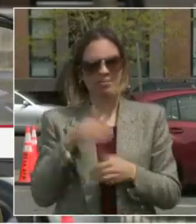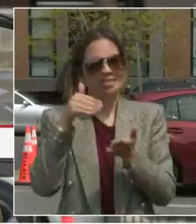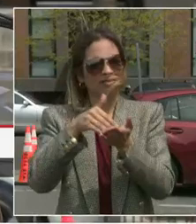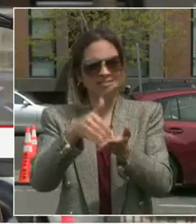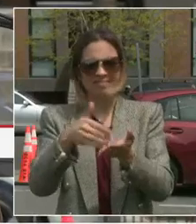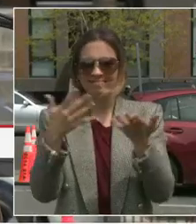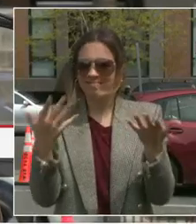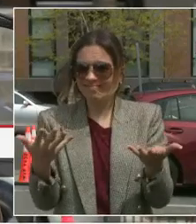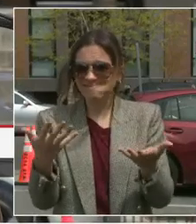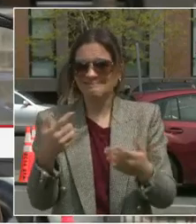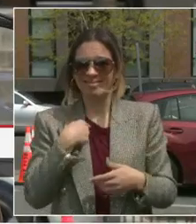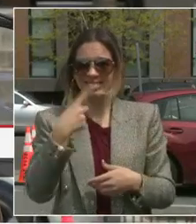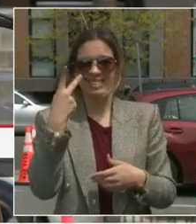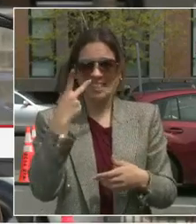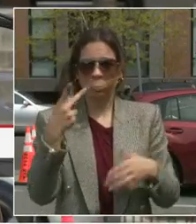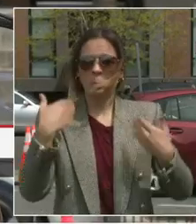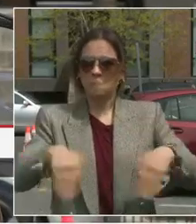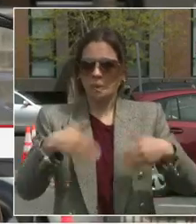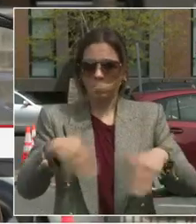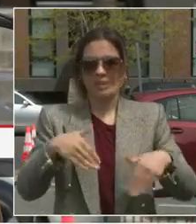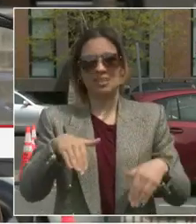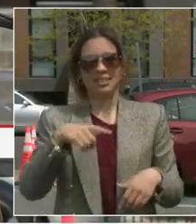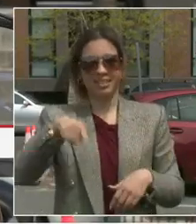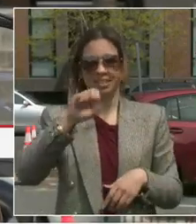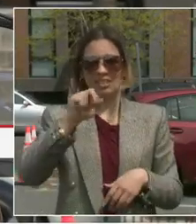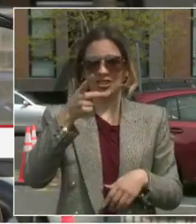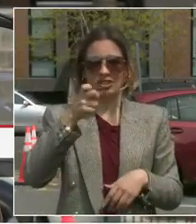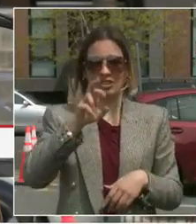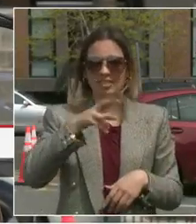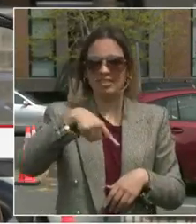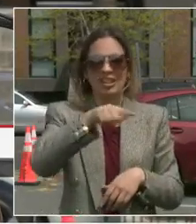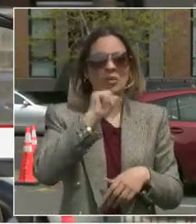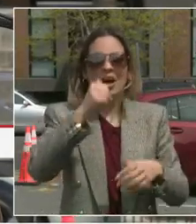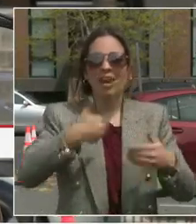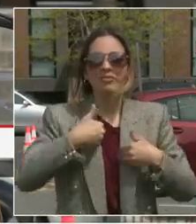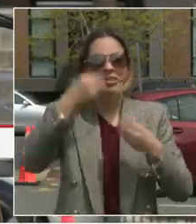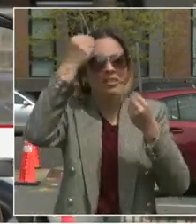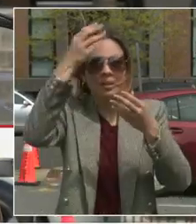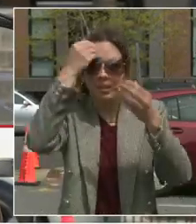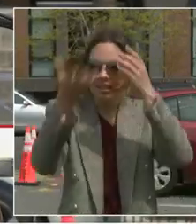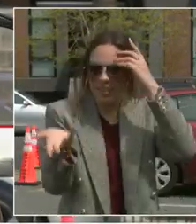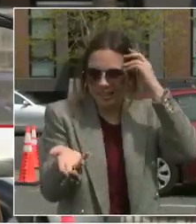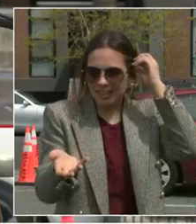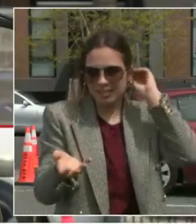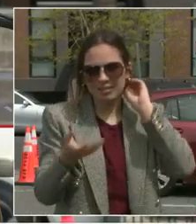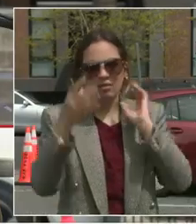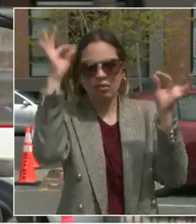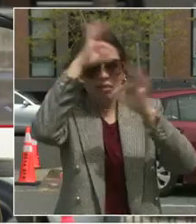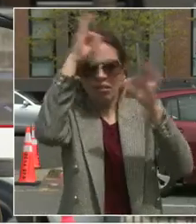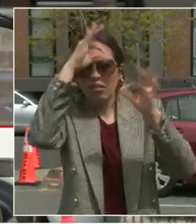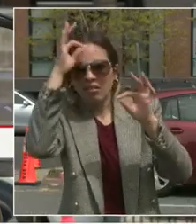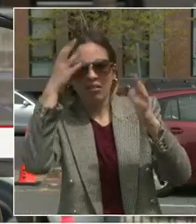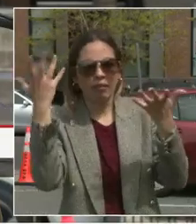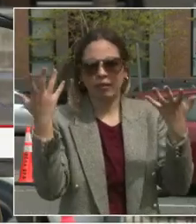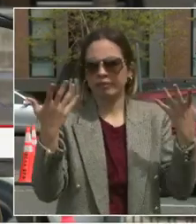residents in shelter because they didn't have information that might have helped them at the right time. They